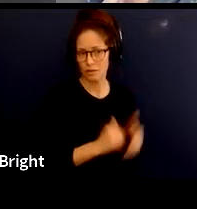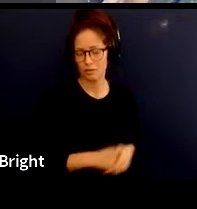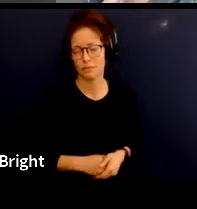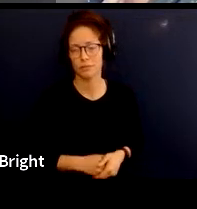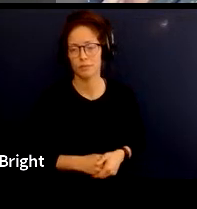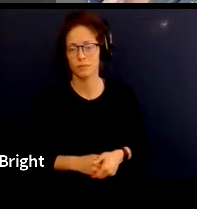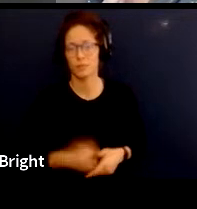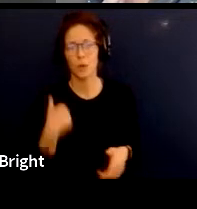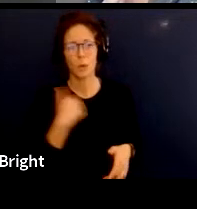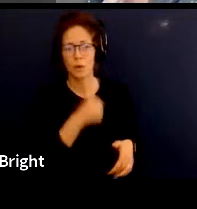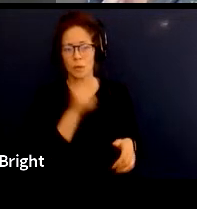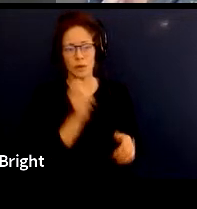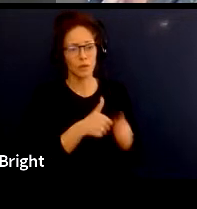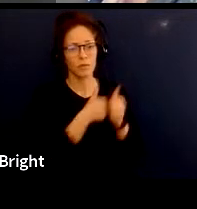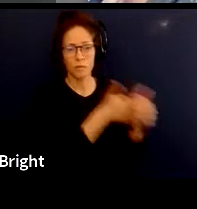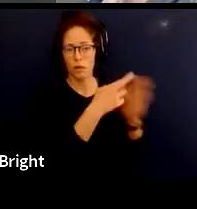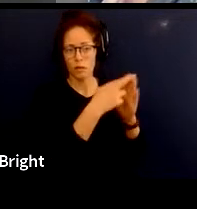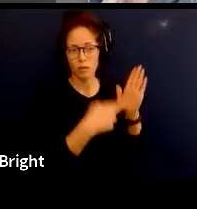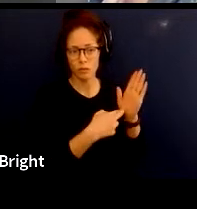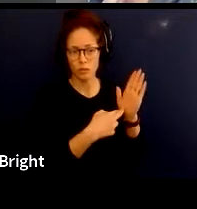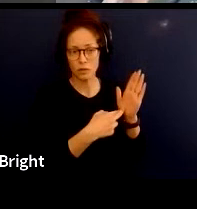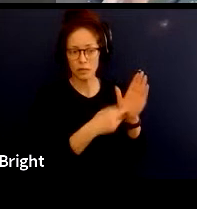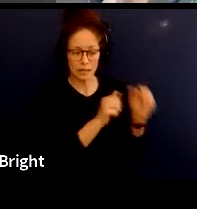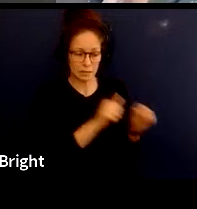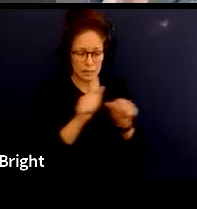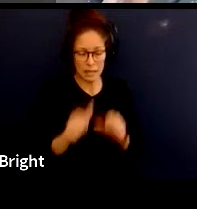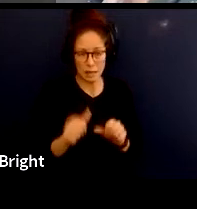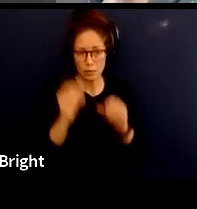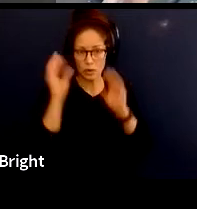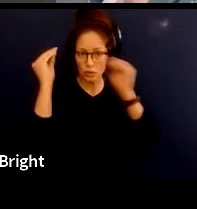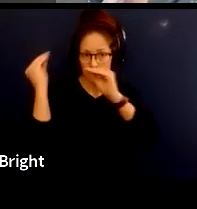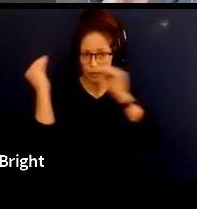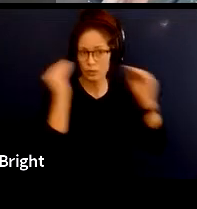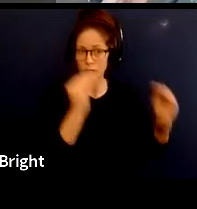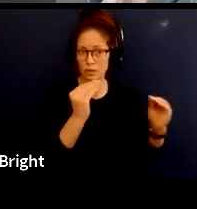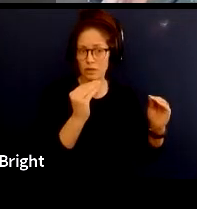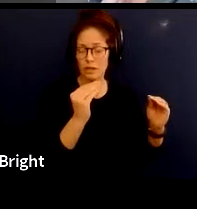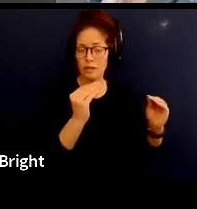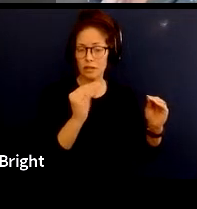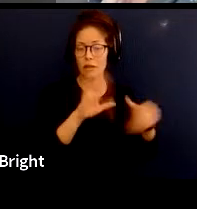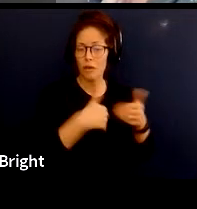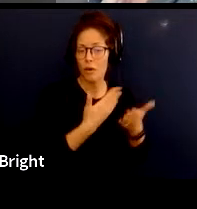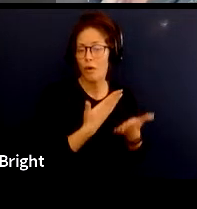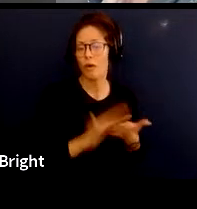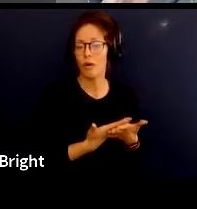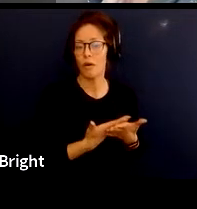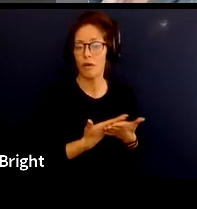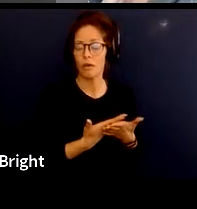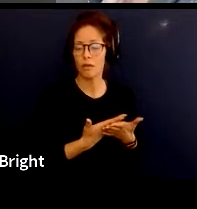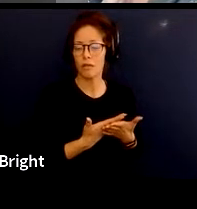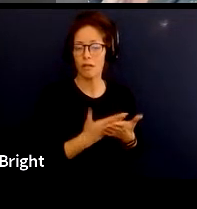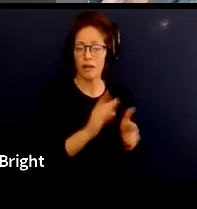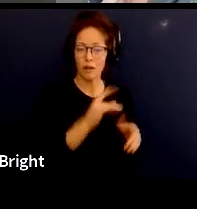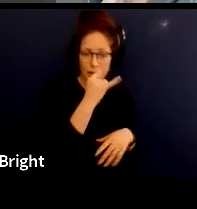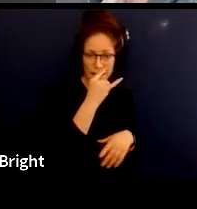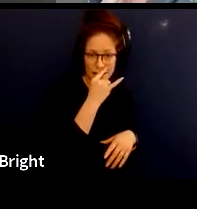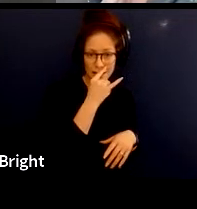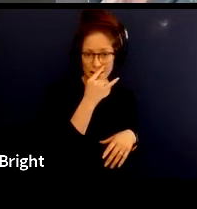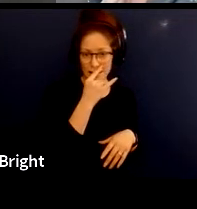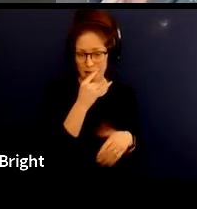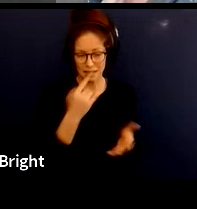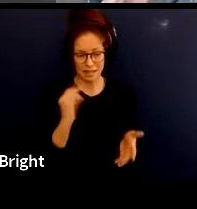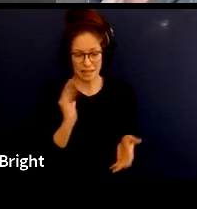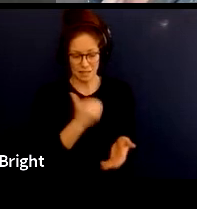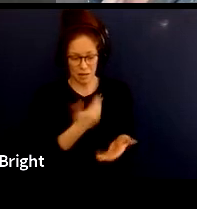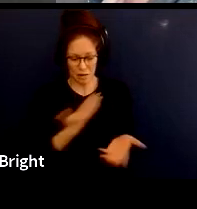When we break those rules in order to educate our students, our PASCO, we put our families at risk. I